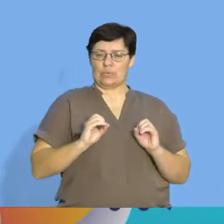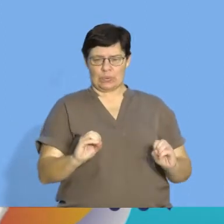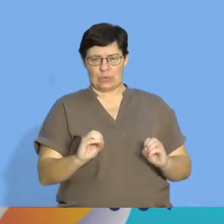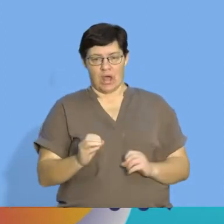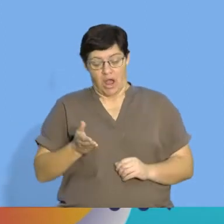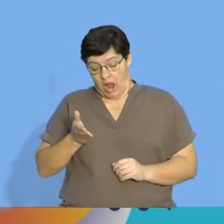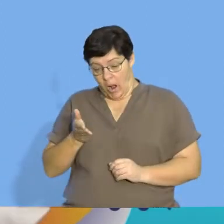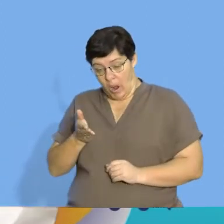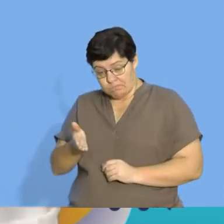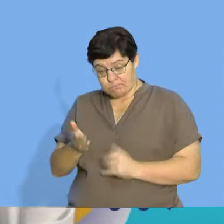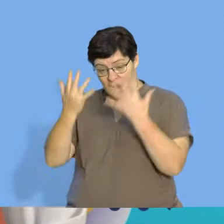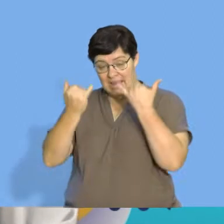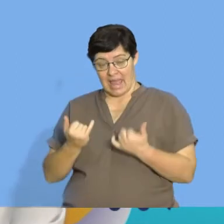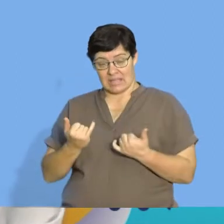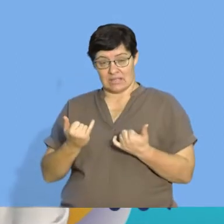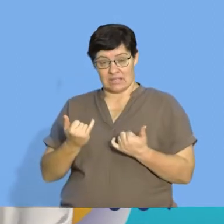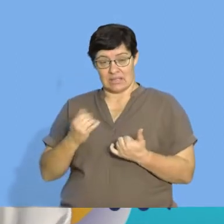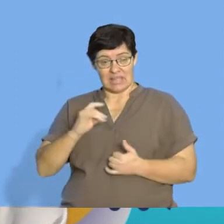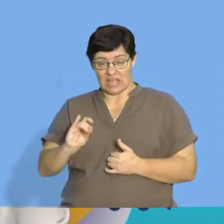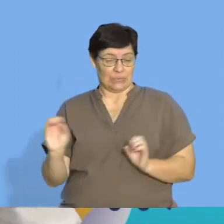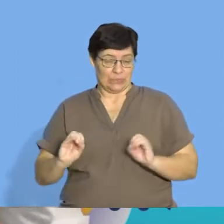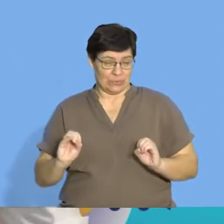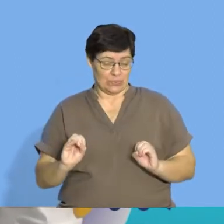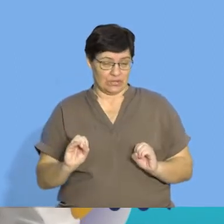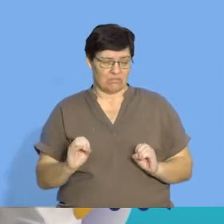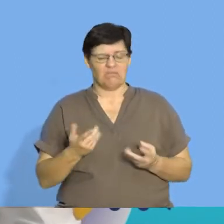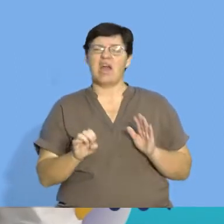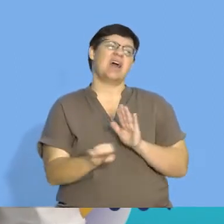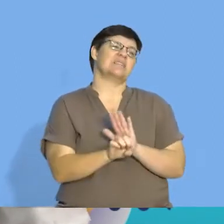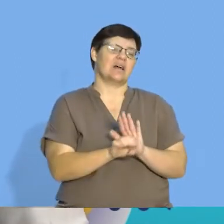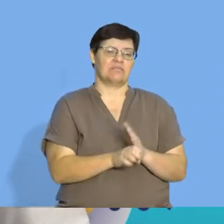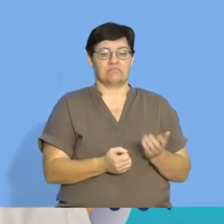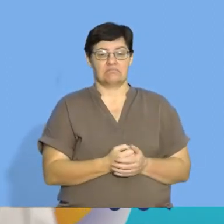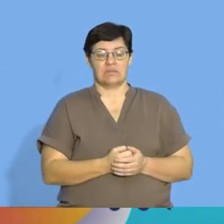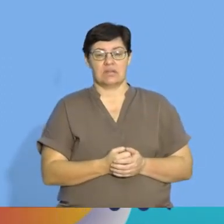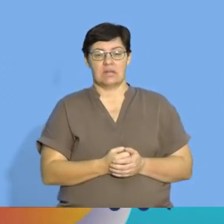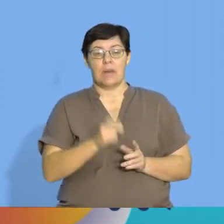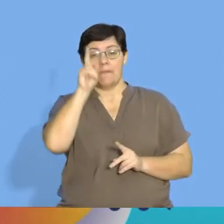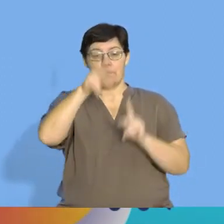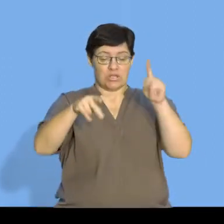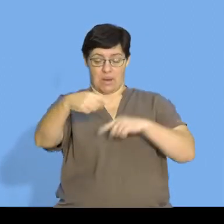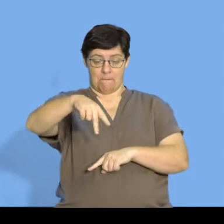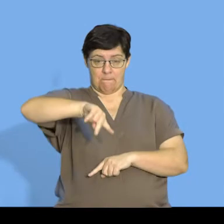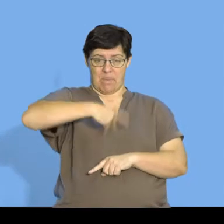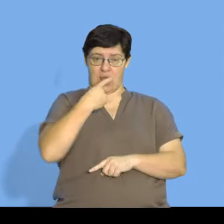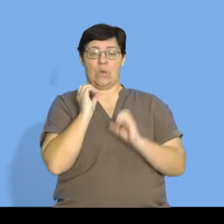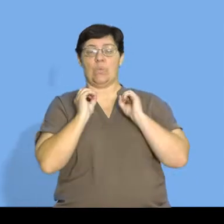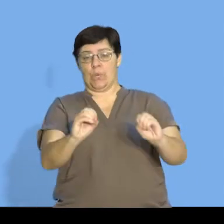item that would not appear in your cash budget? Let's take an example. If you look at bad debts,